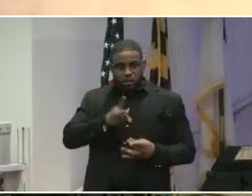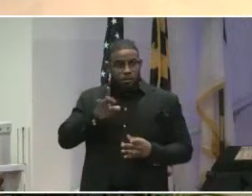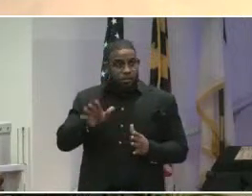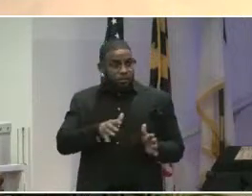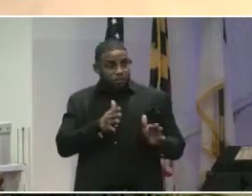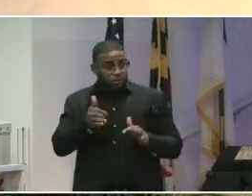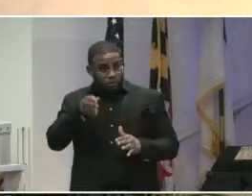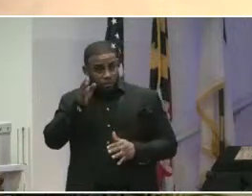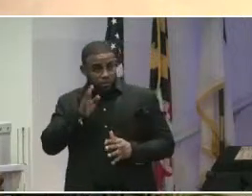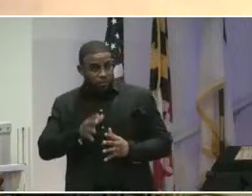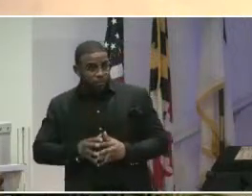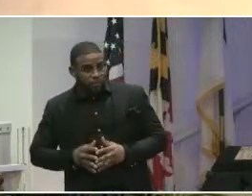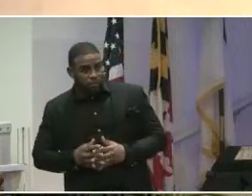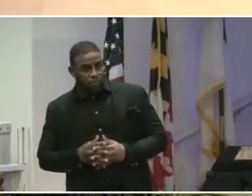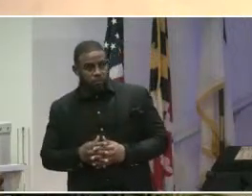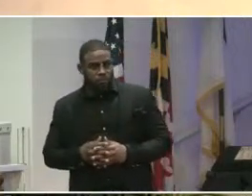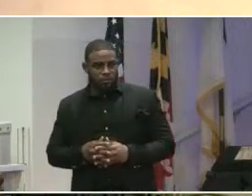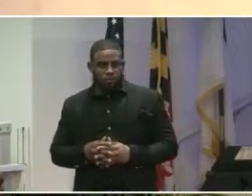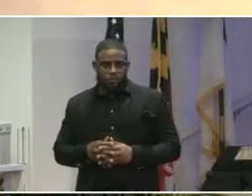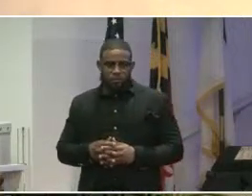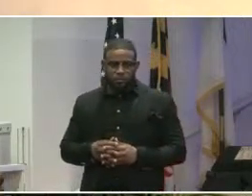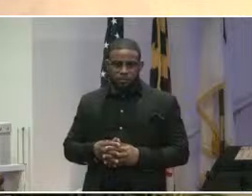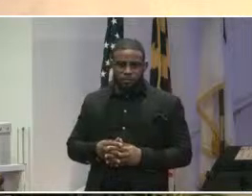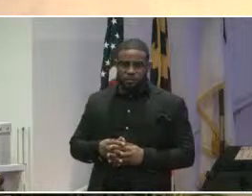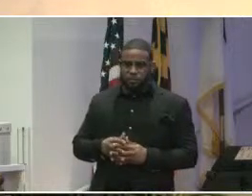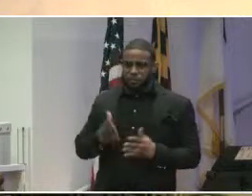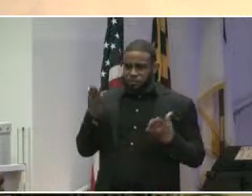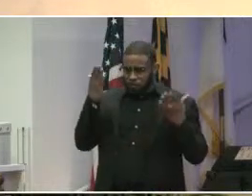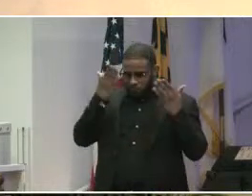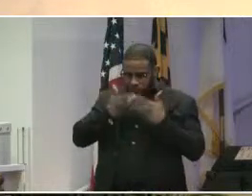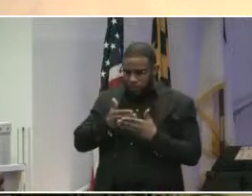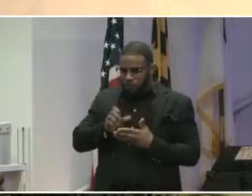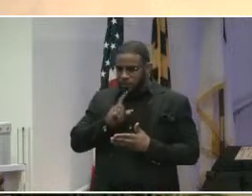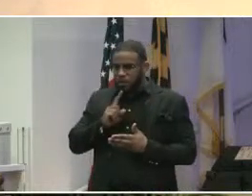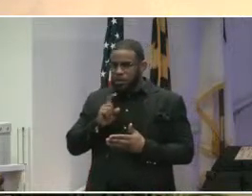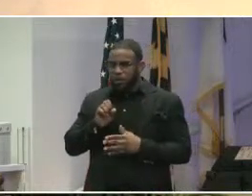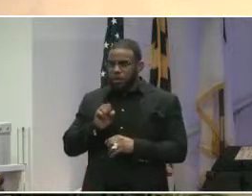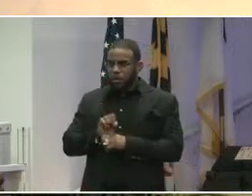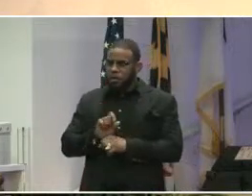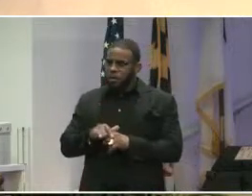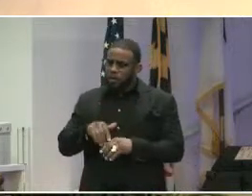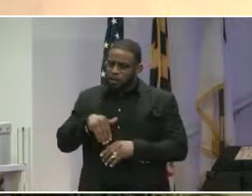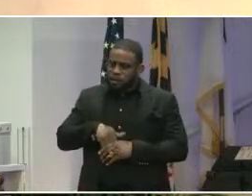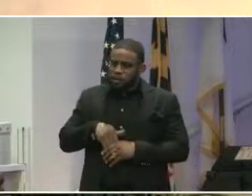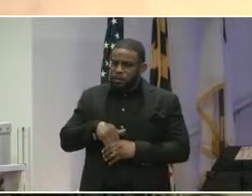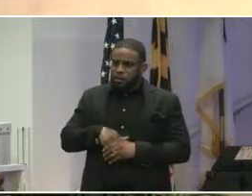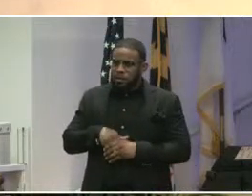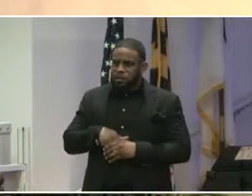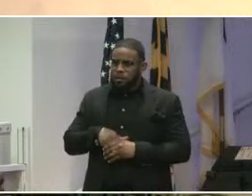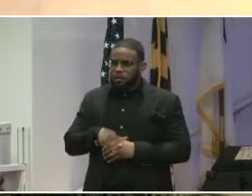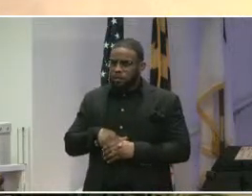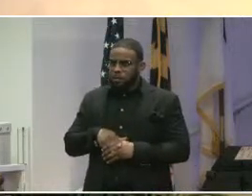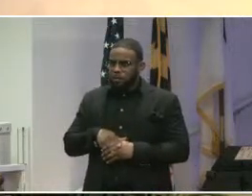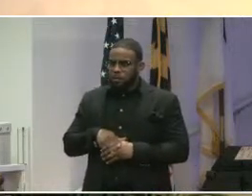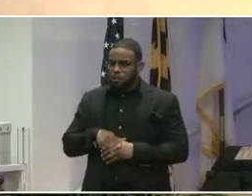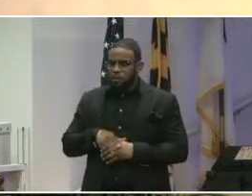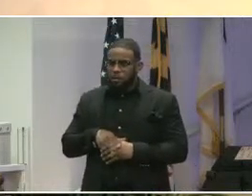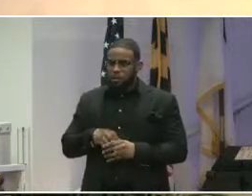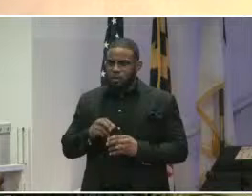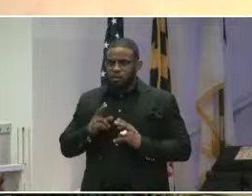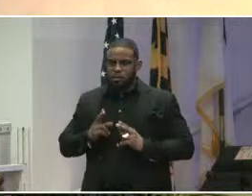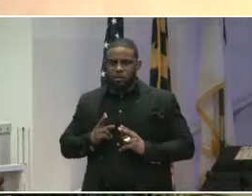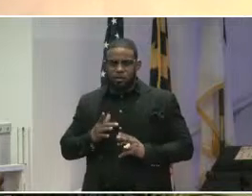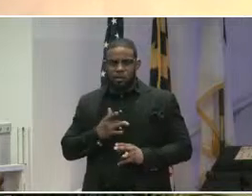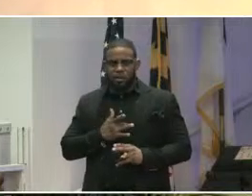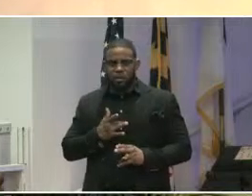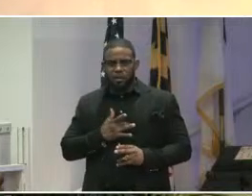wind of God, invisibly does its work on the inside of the human